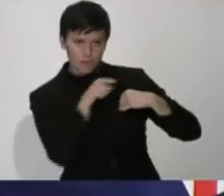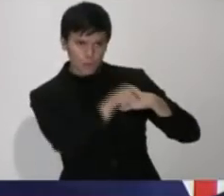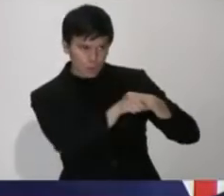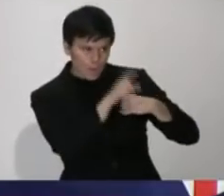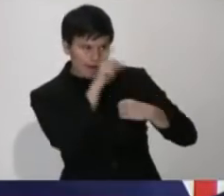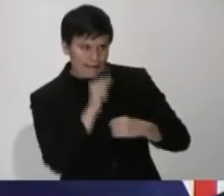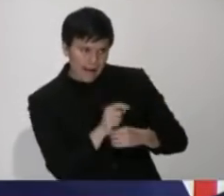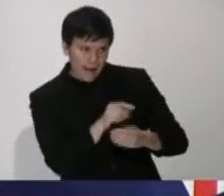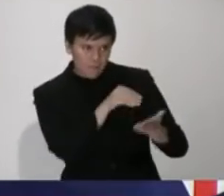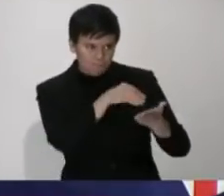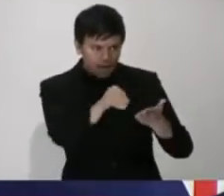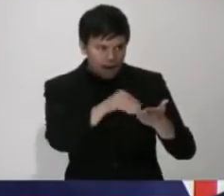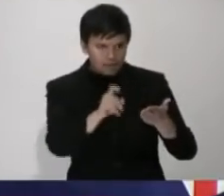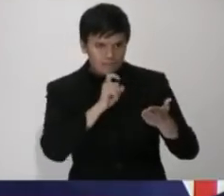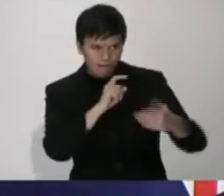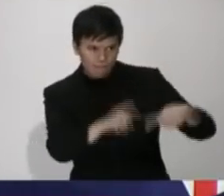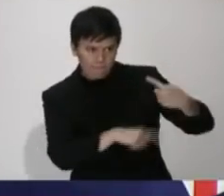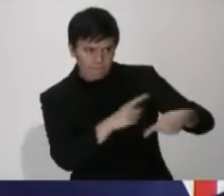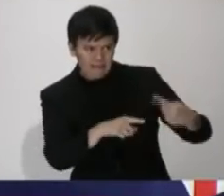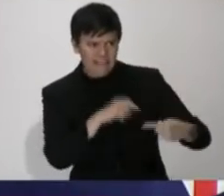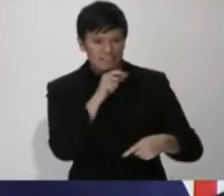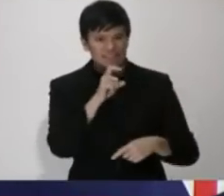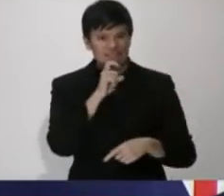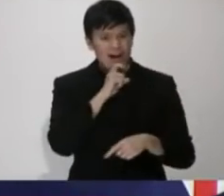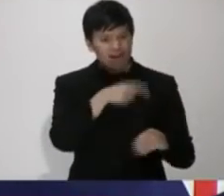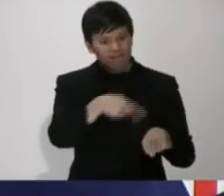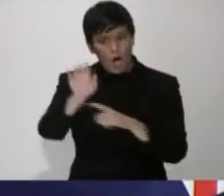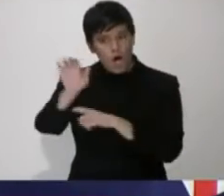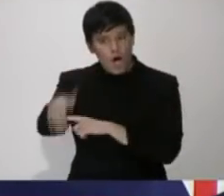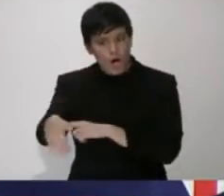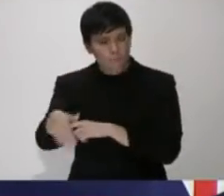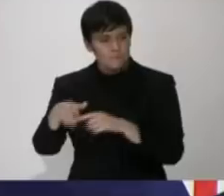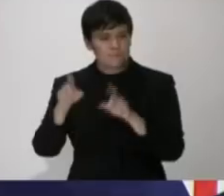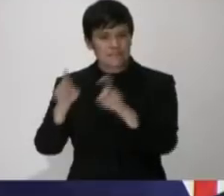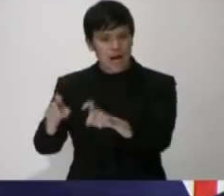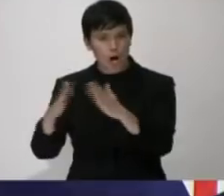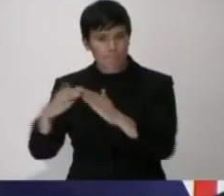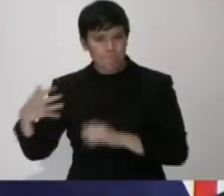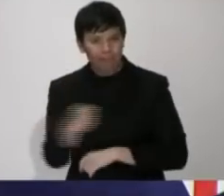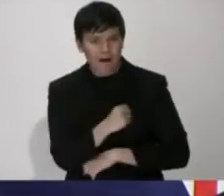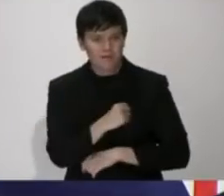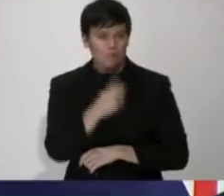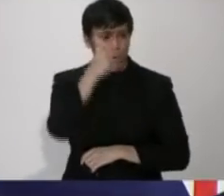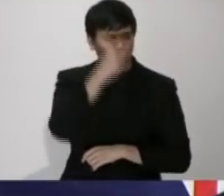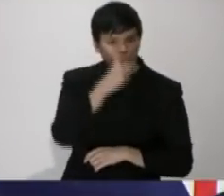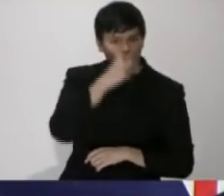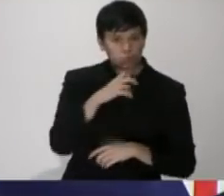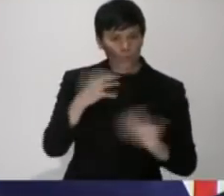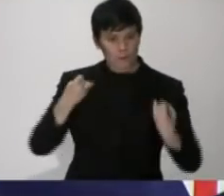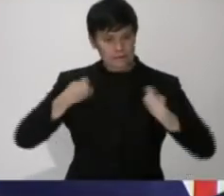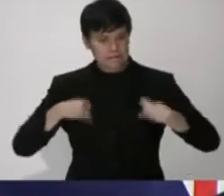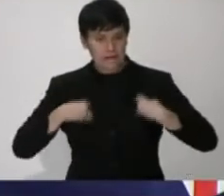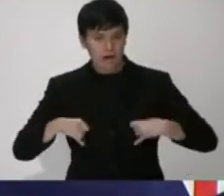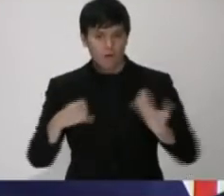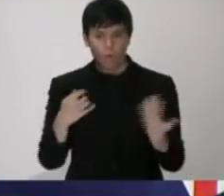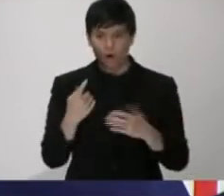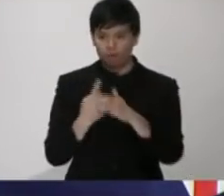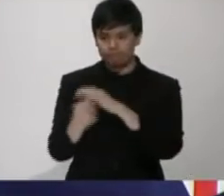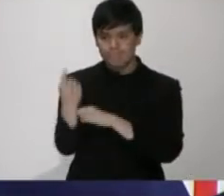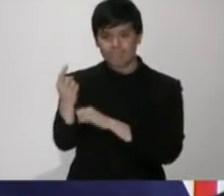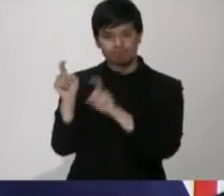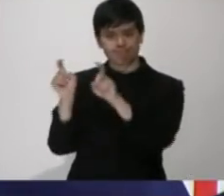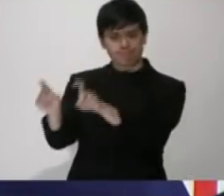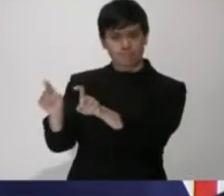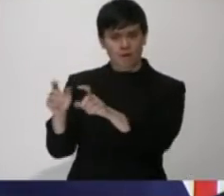needs. As we now move forward to this time here, the crucial role that people feeling confident about